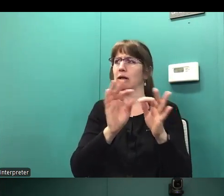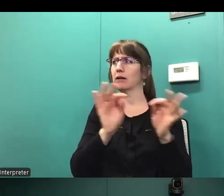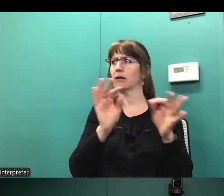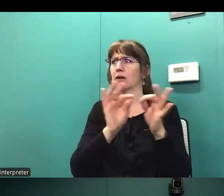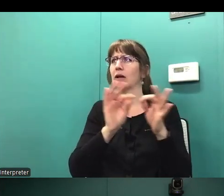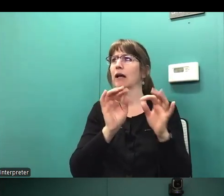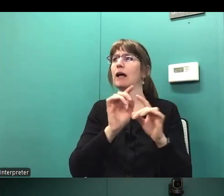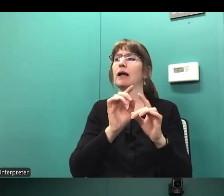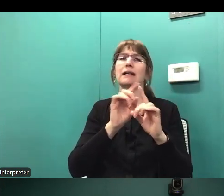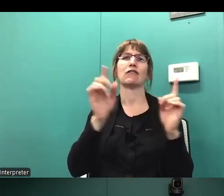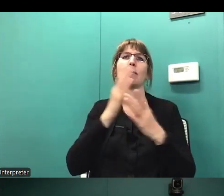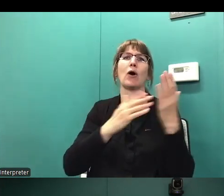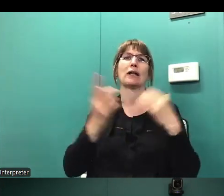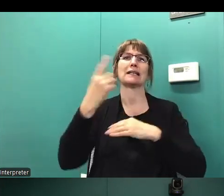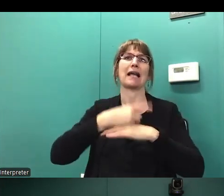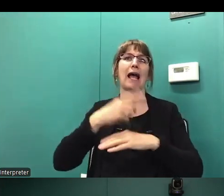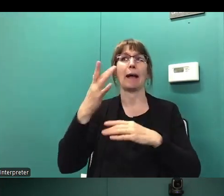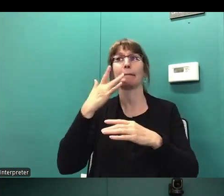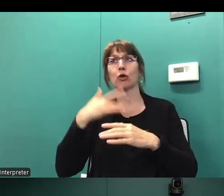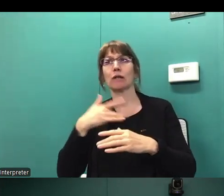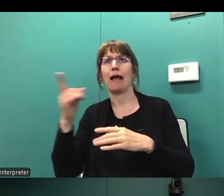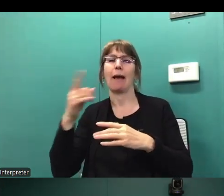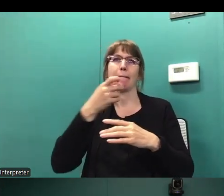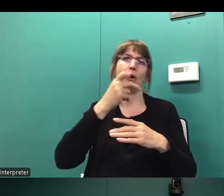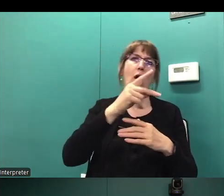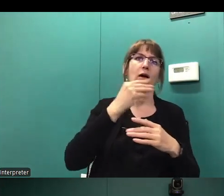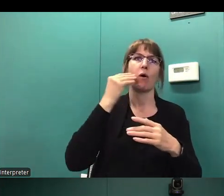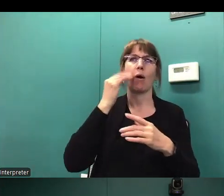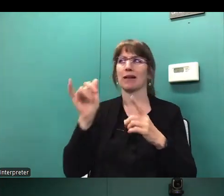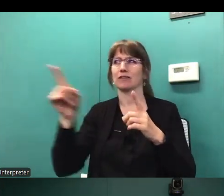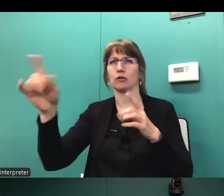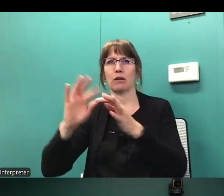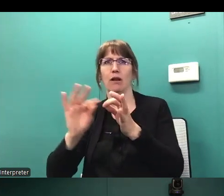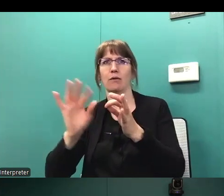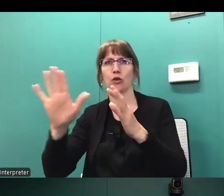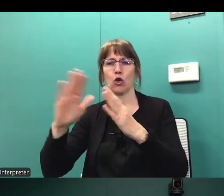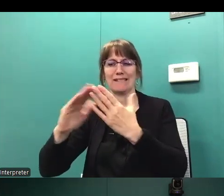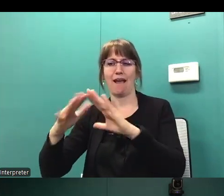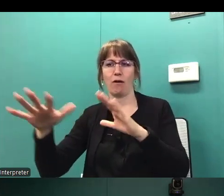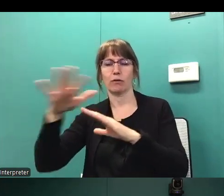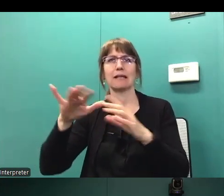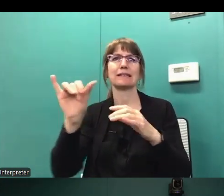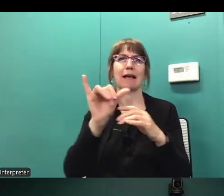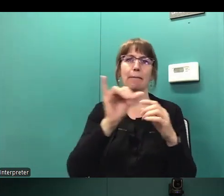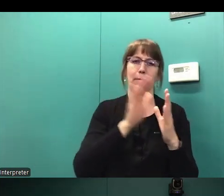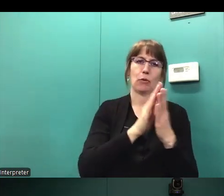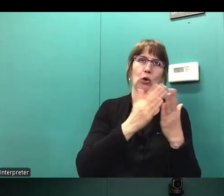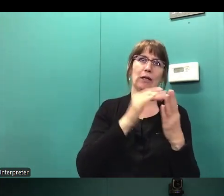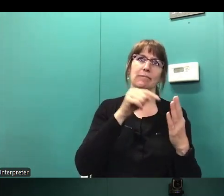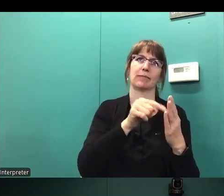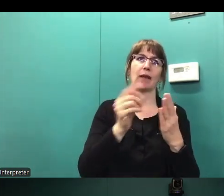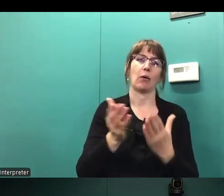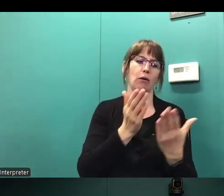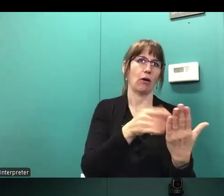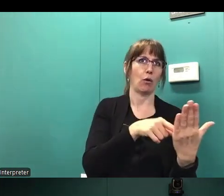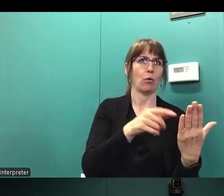different parts of the day, like a birthday and then they're at the park and then at home and bath time and anyway, and so I'll use it with my younger kids and sometimes I'll